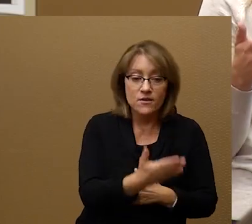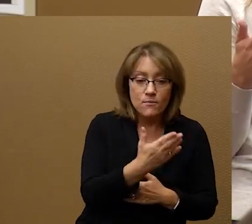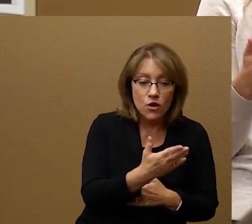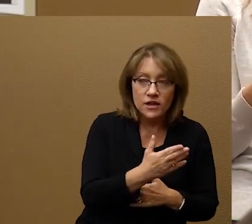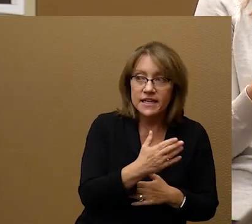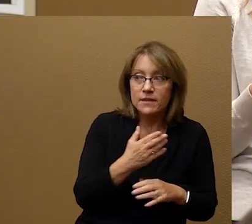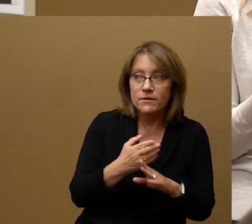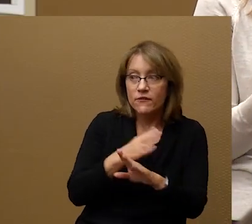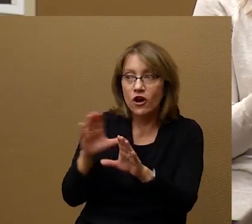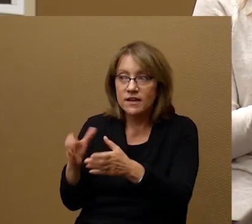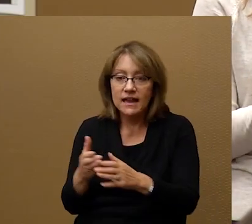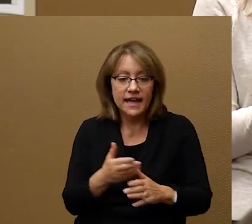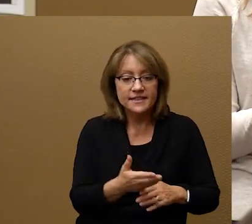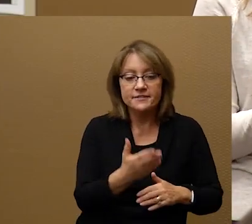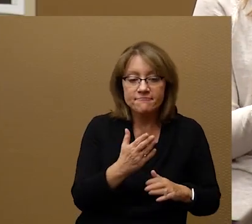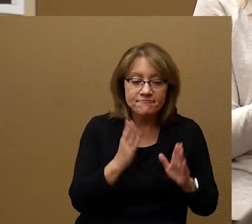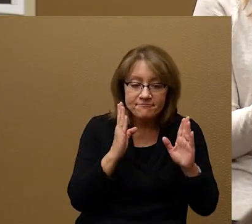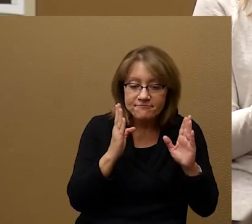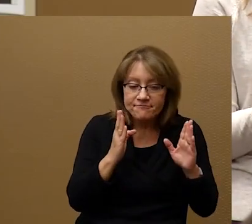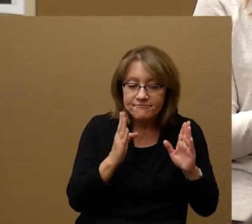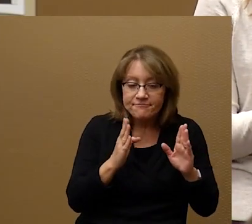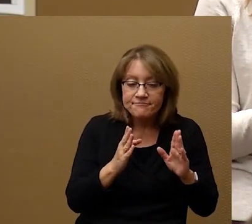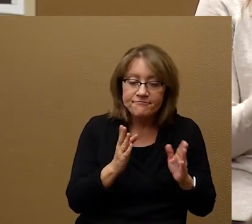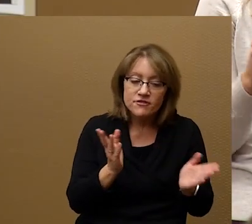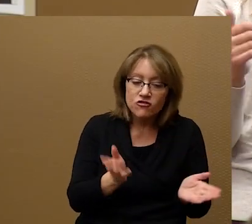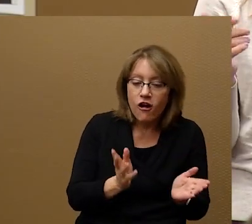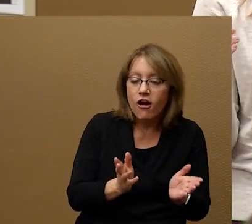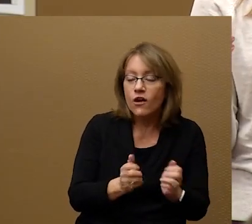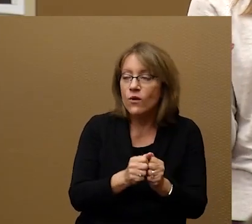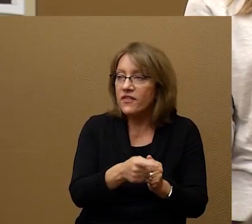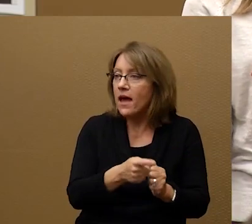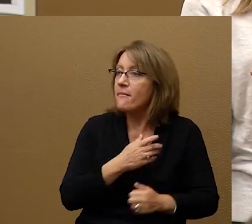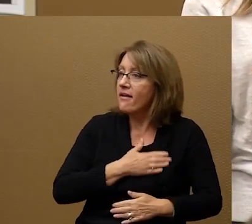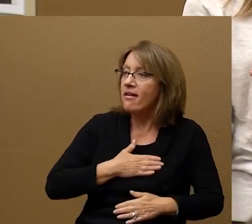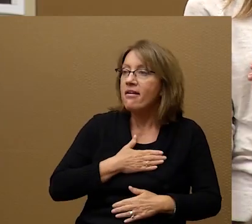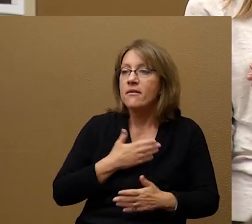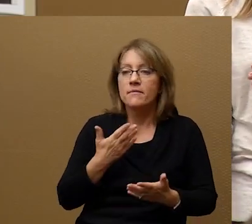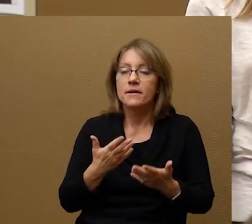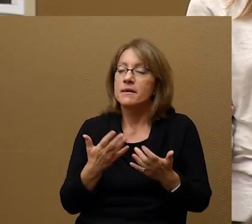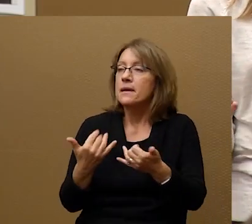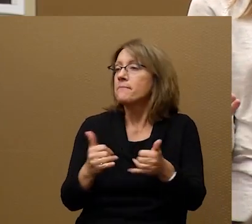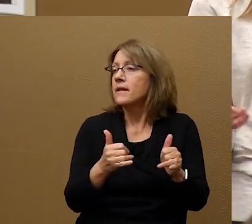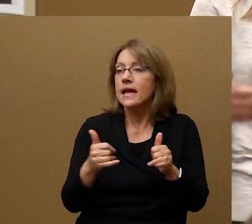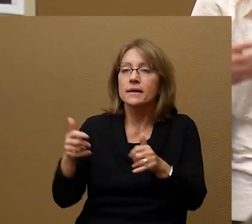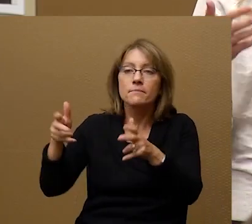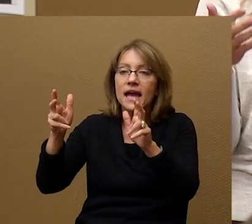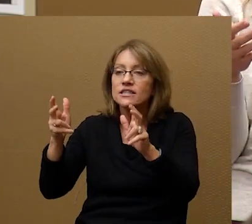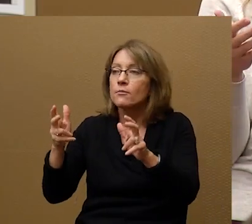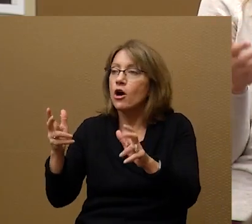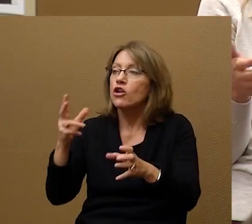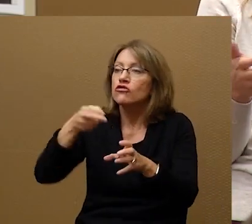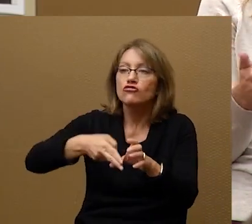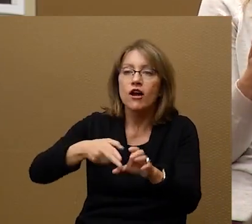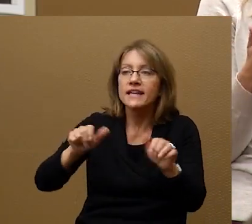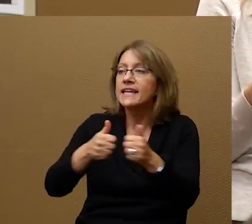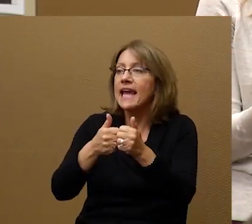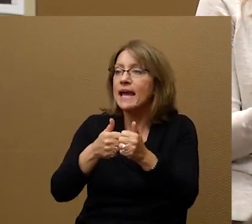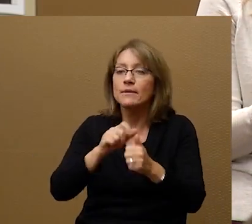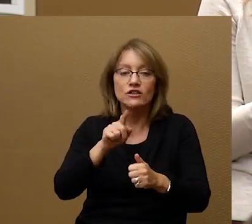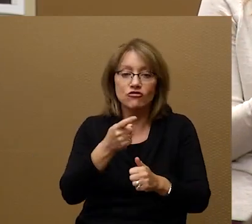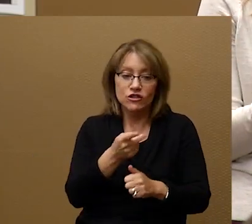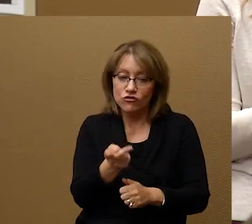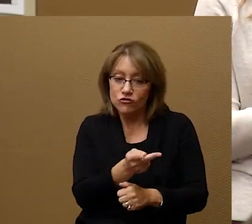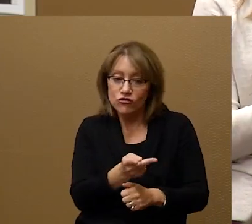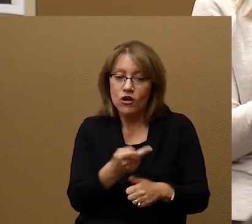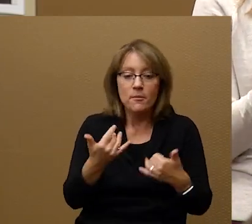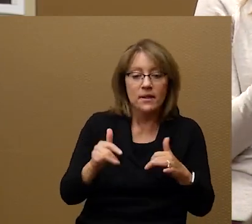giving them the attention in a way that they will enjoy. If it's playing basketball with the kid and it's only you two and you play